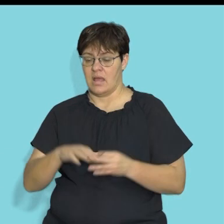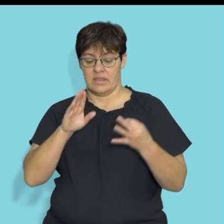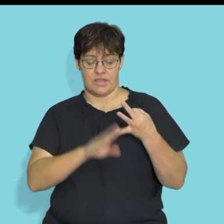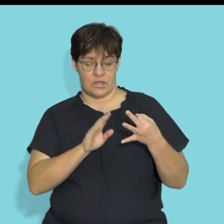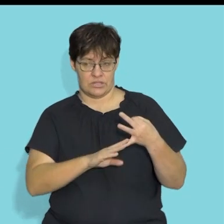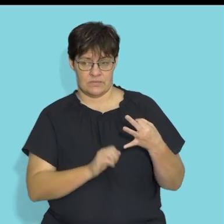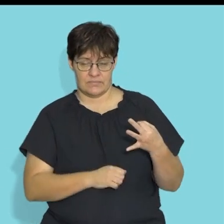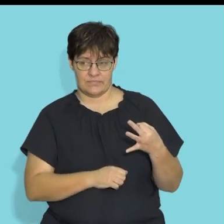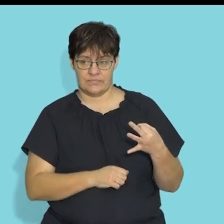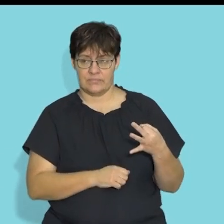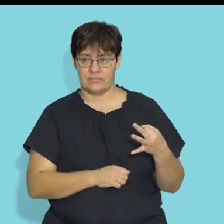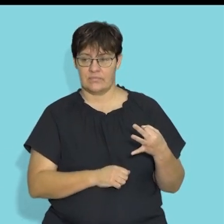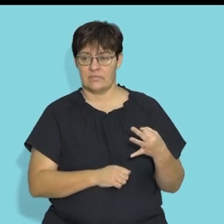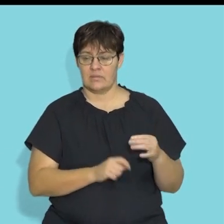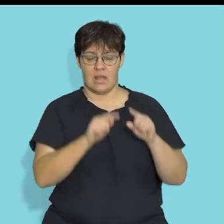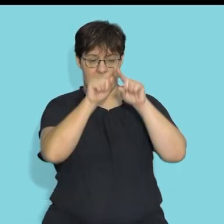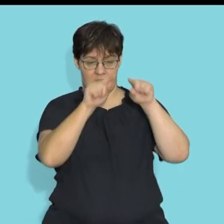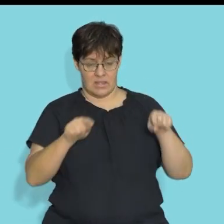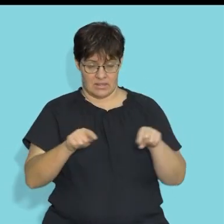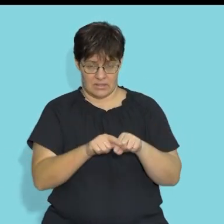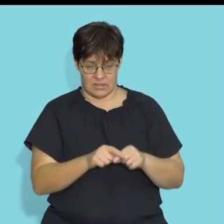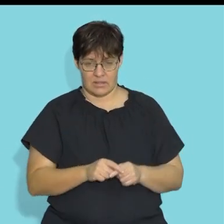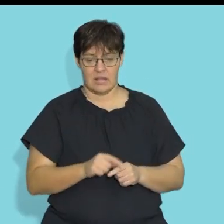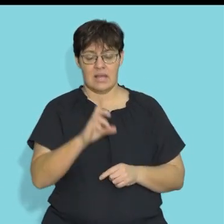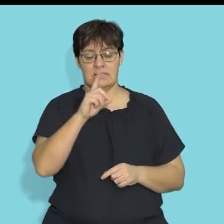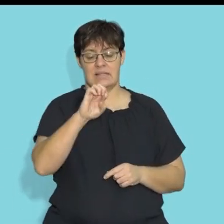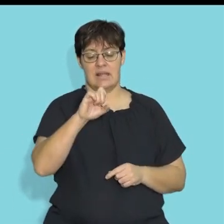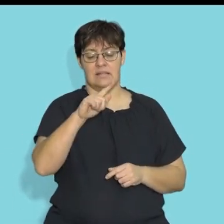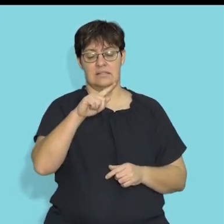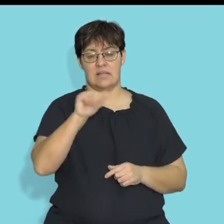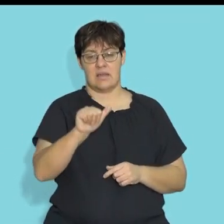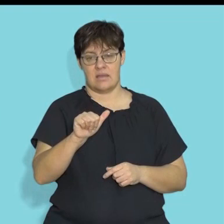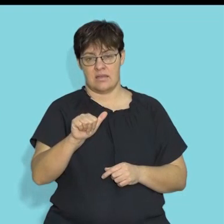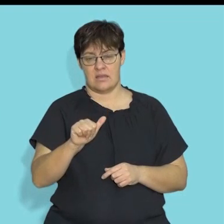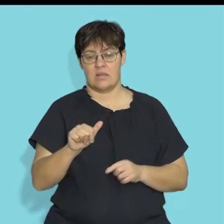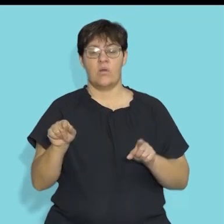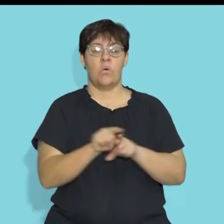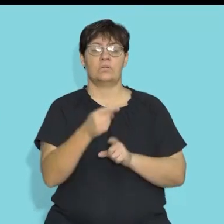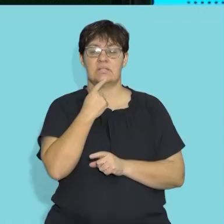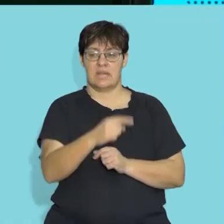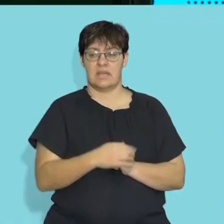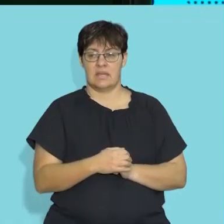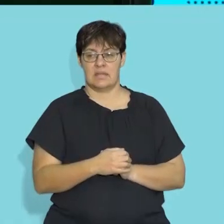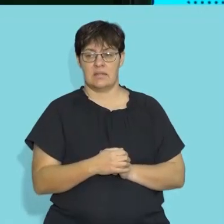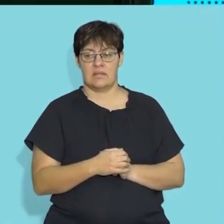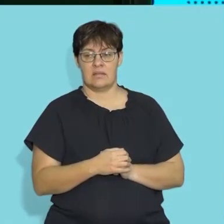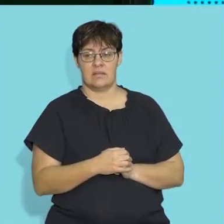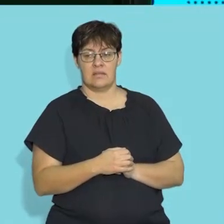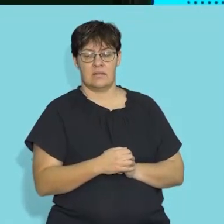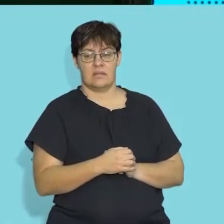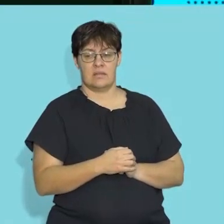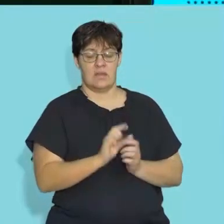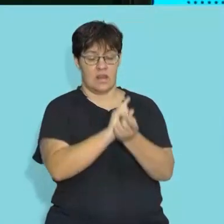third row, we know that this little triangle that we call delta, we know that we also say that it